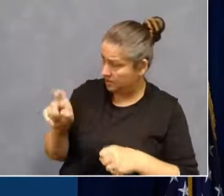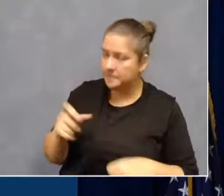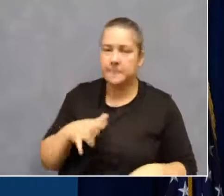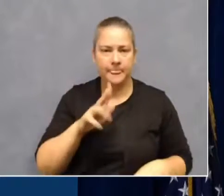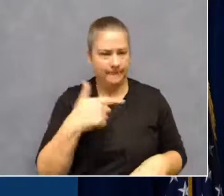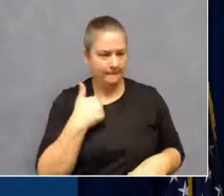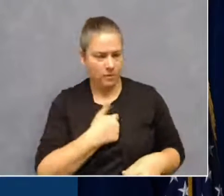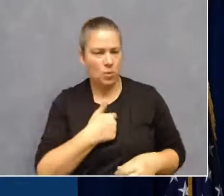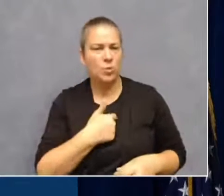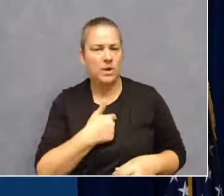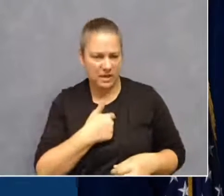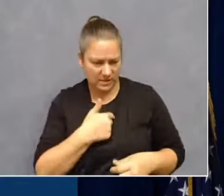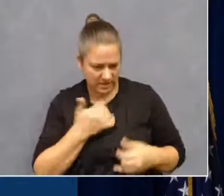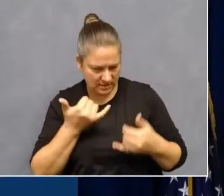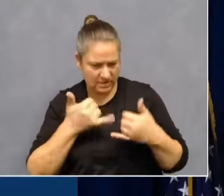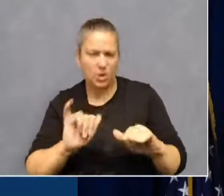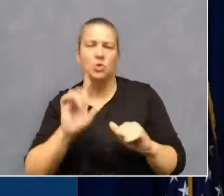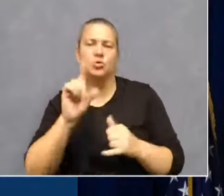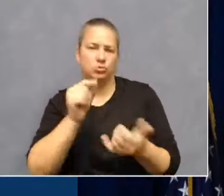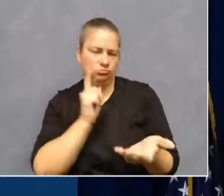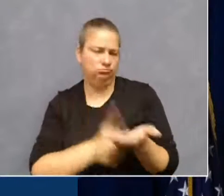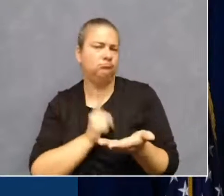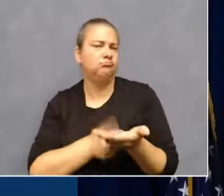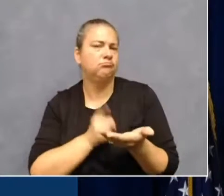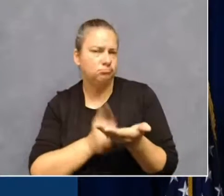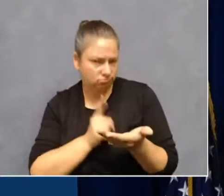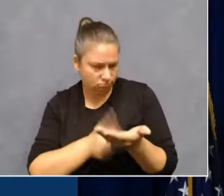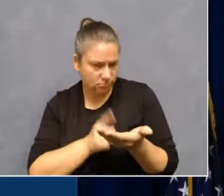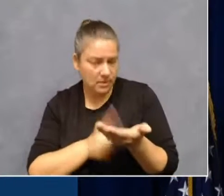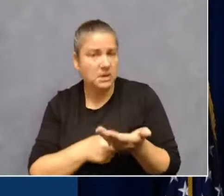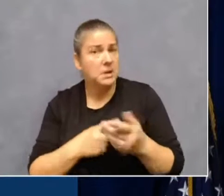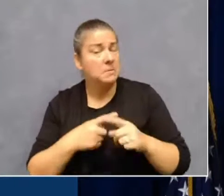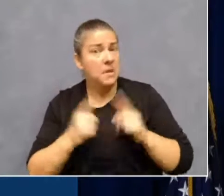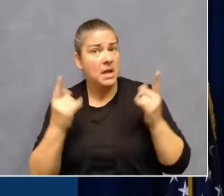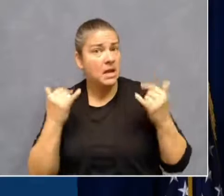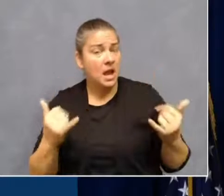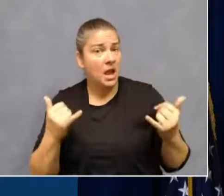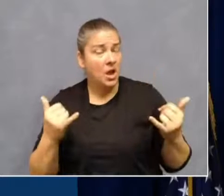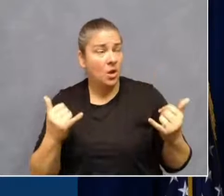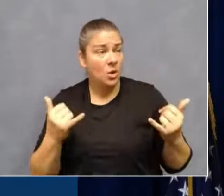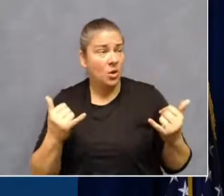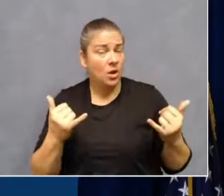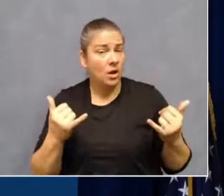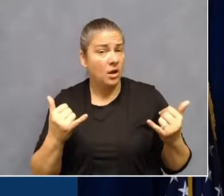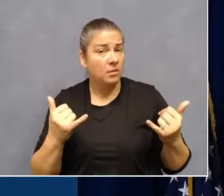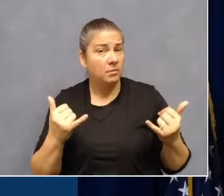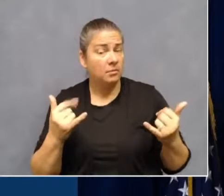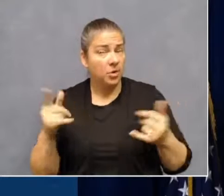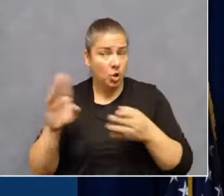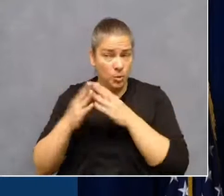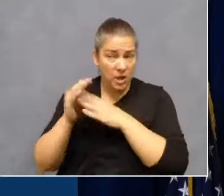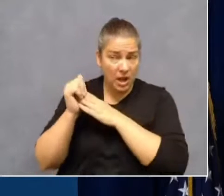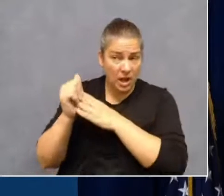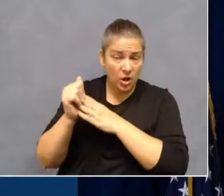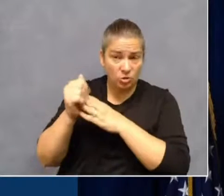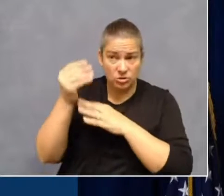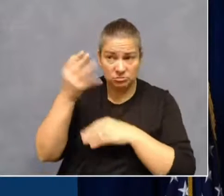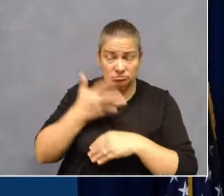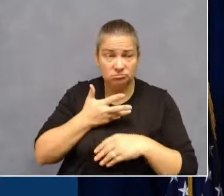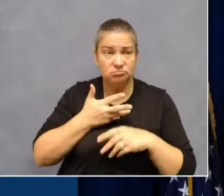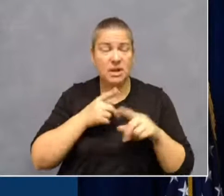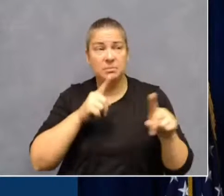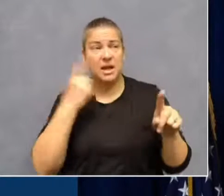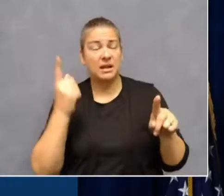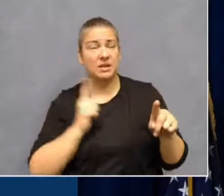those conversations, but what's been made very clear to me by community leaders and our Black Legislative Caucus